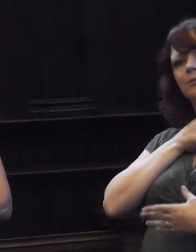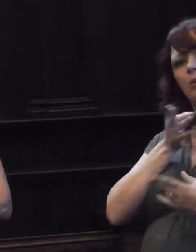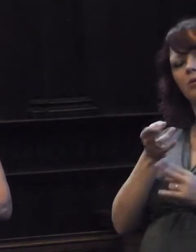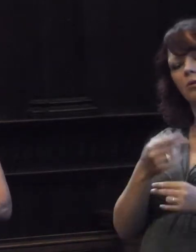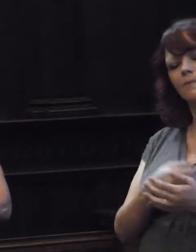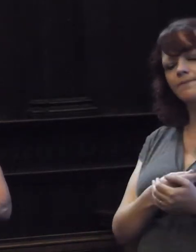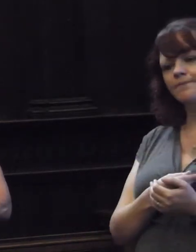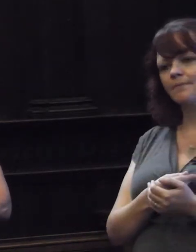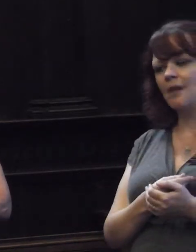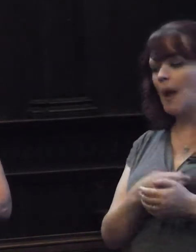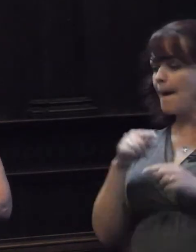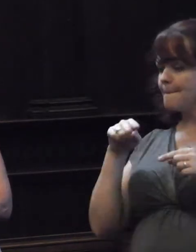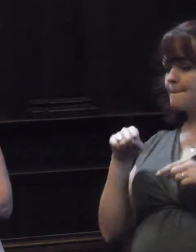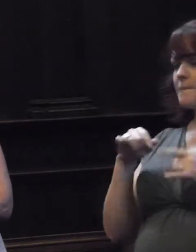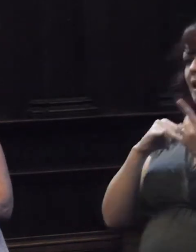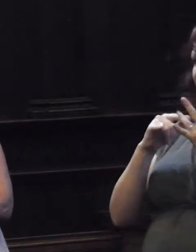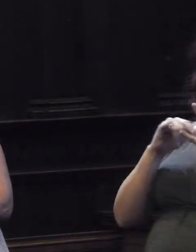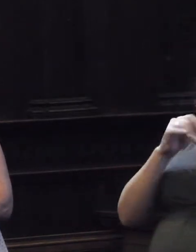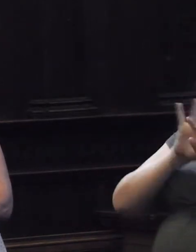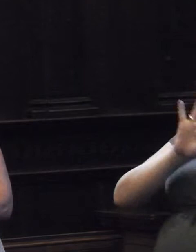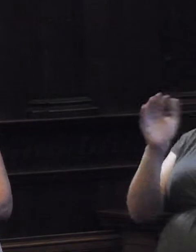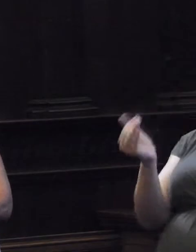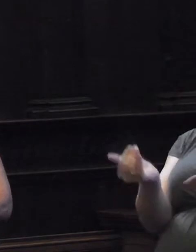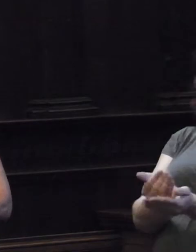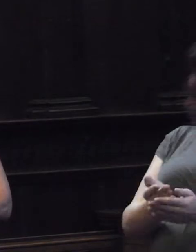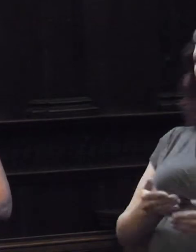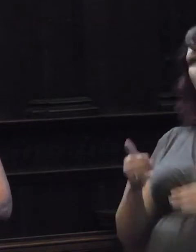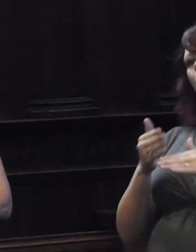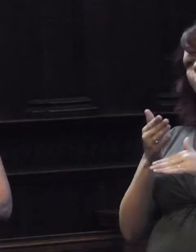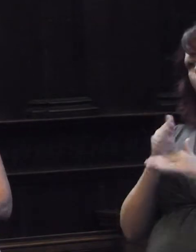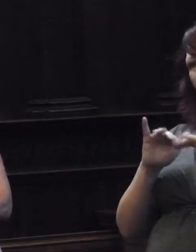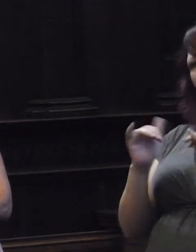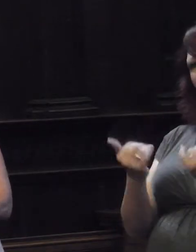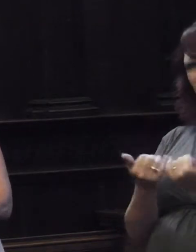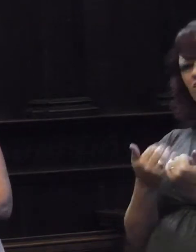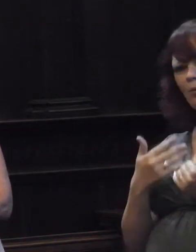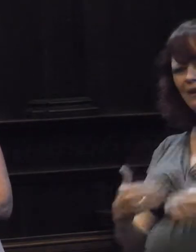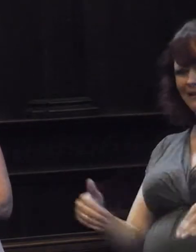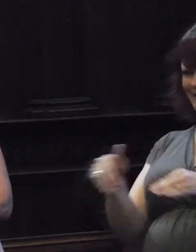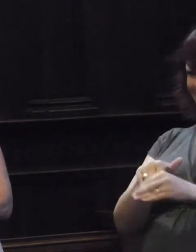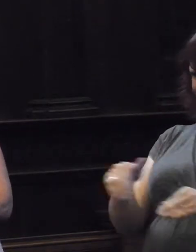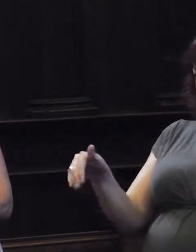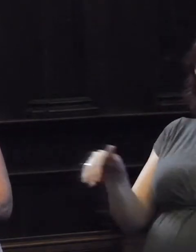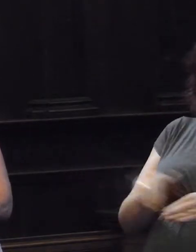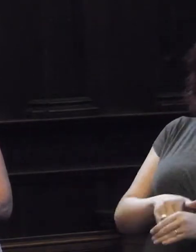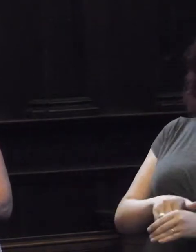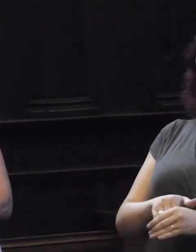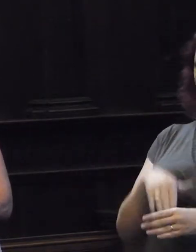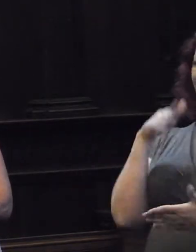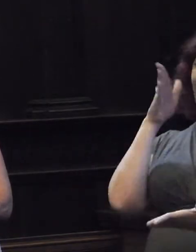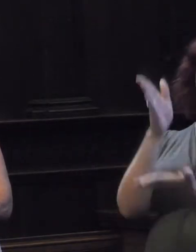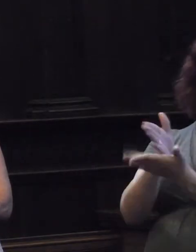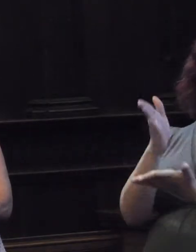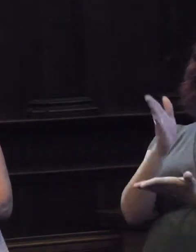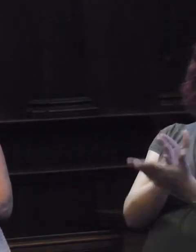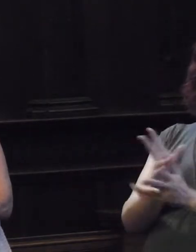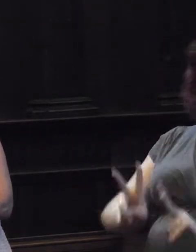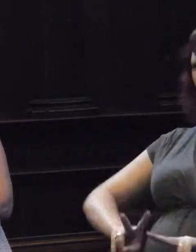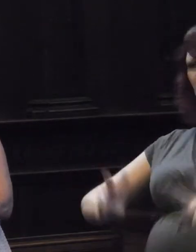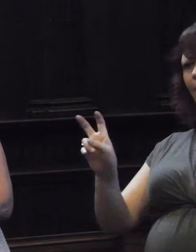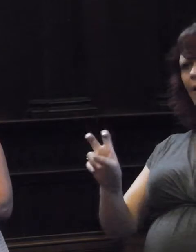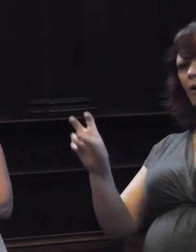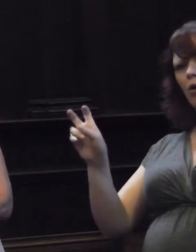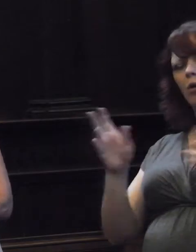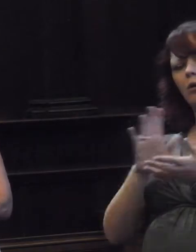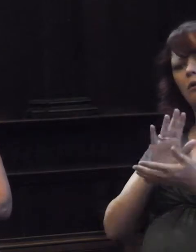SOS Global's workshops are slick, factual, interactive and topical. They